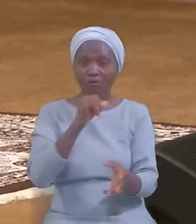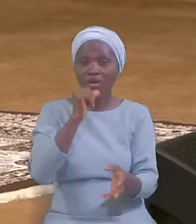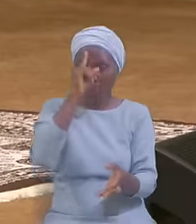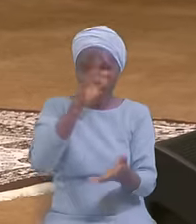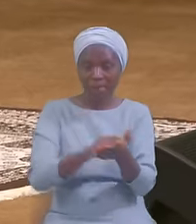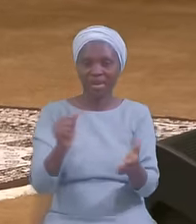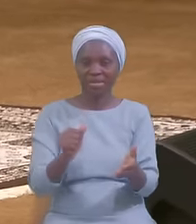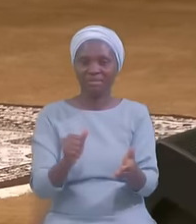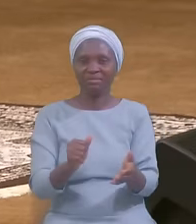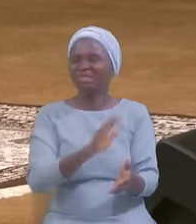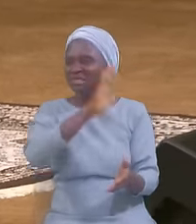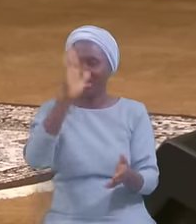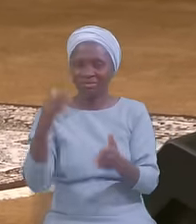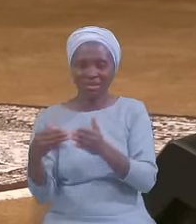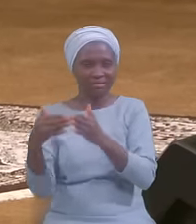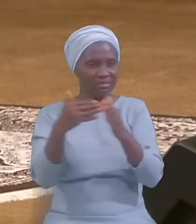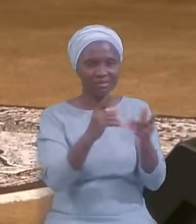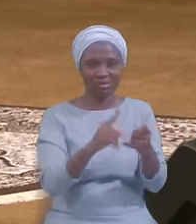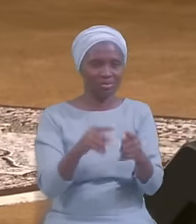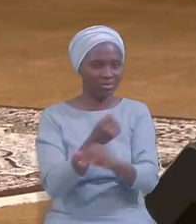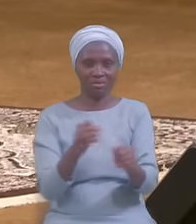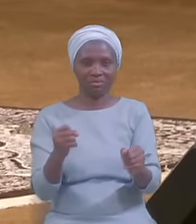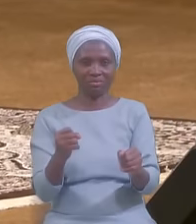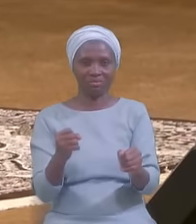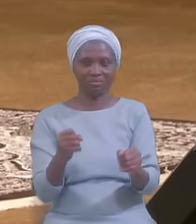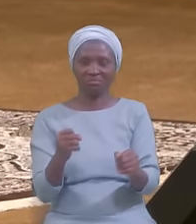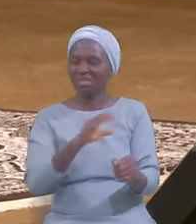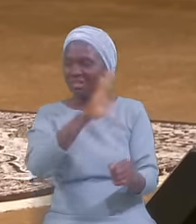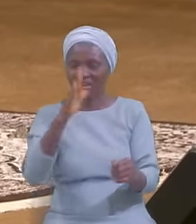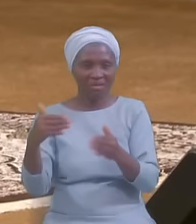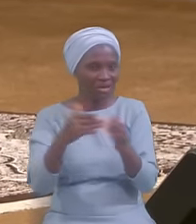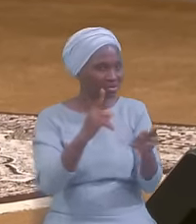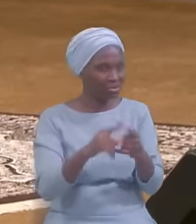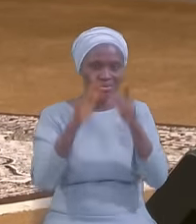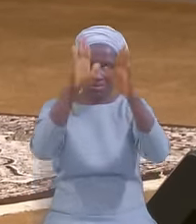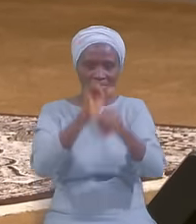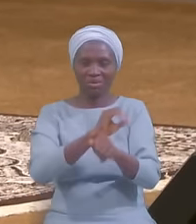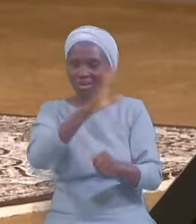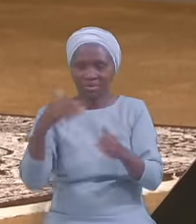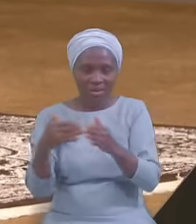never leads to salvation or to miracle or to power. But